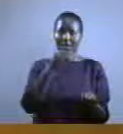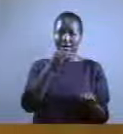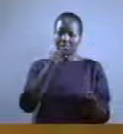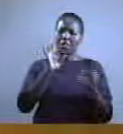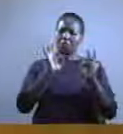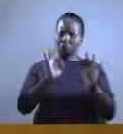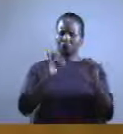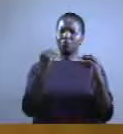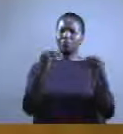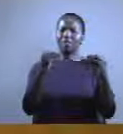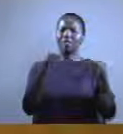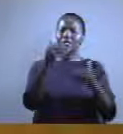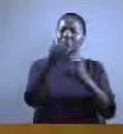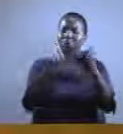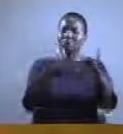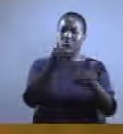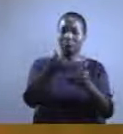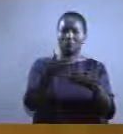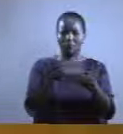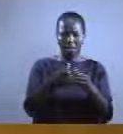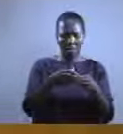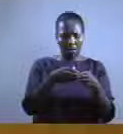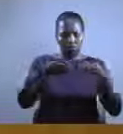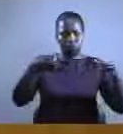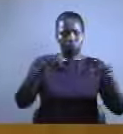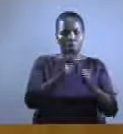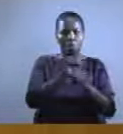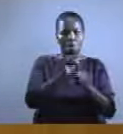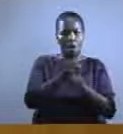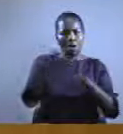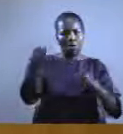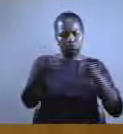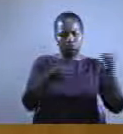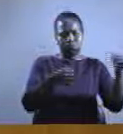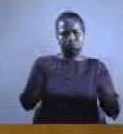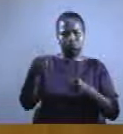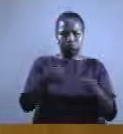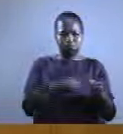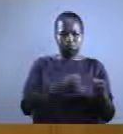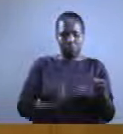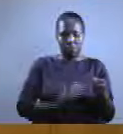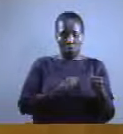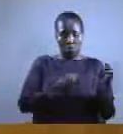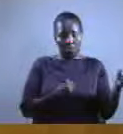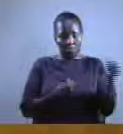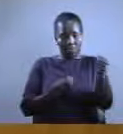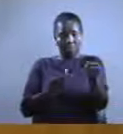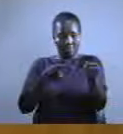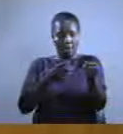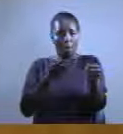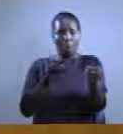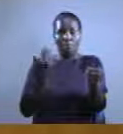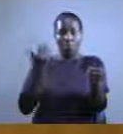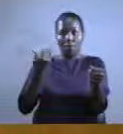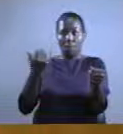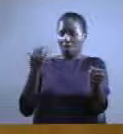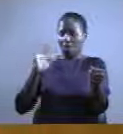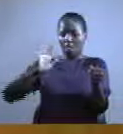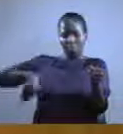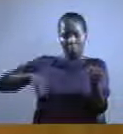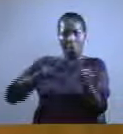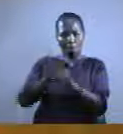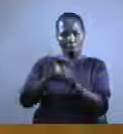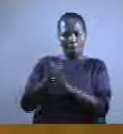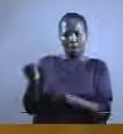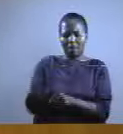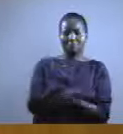for employers to expand employment by hiring a worker that would previously have been overlooked. In